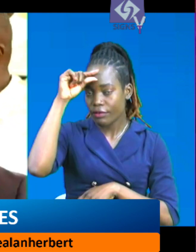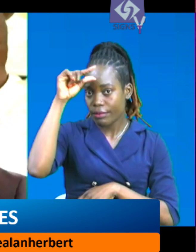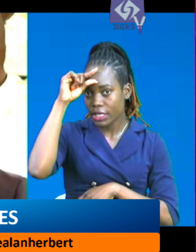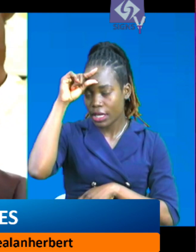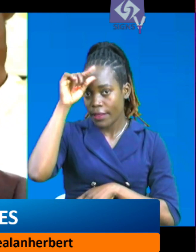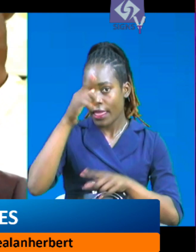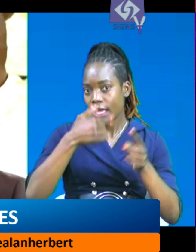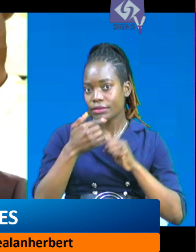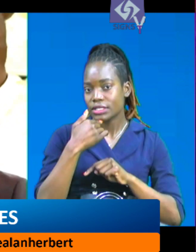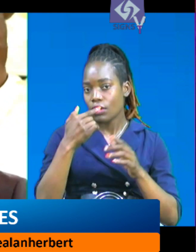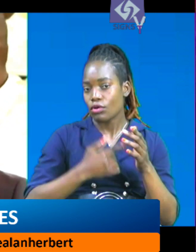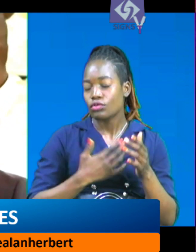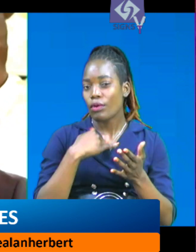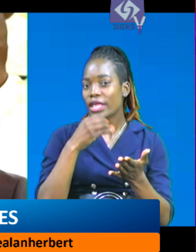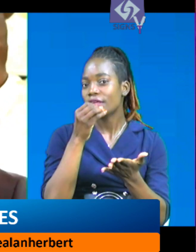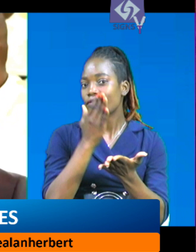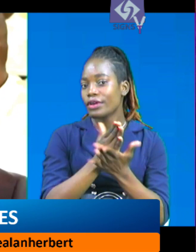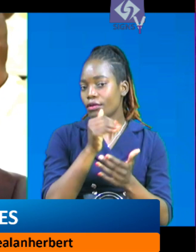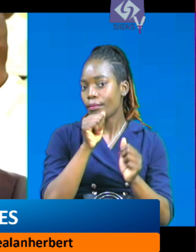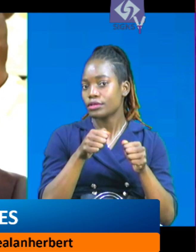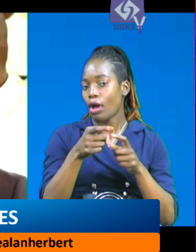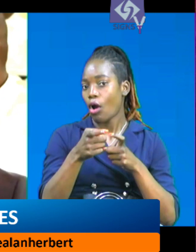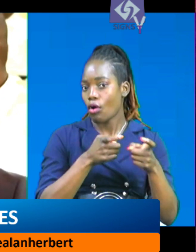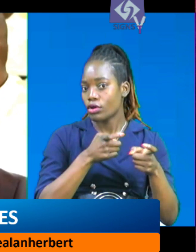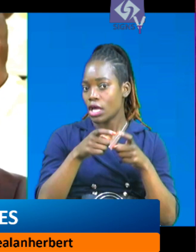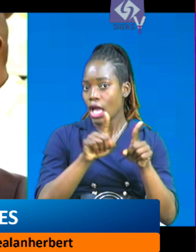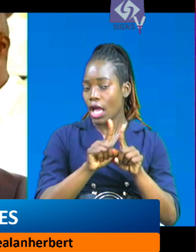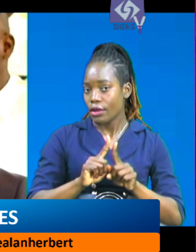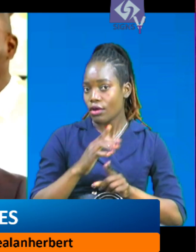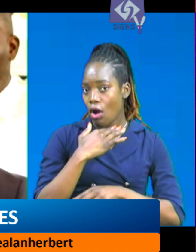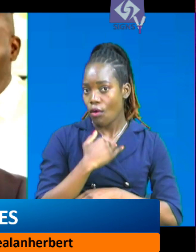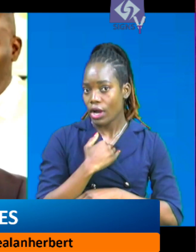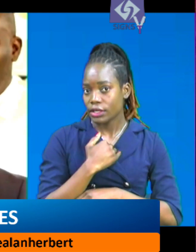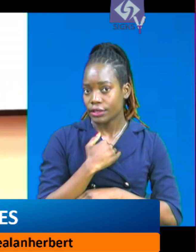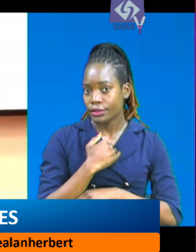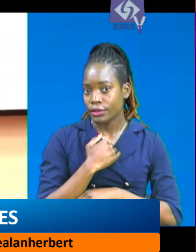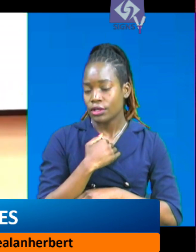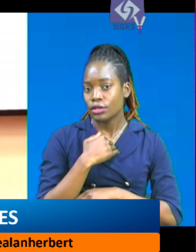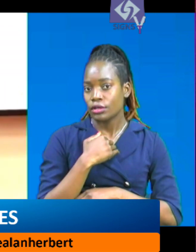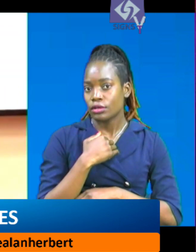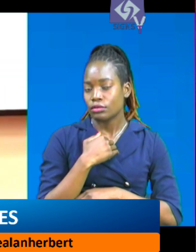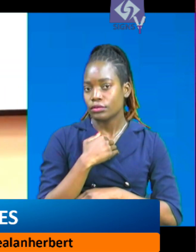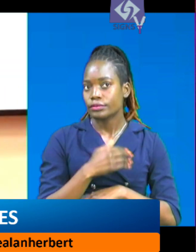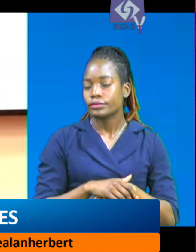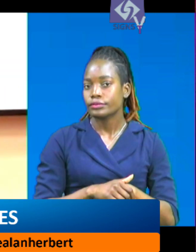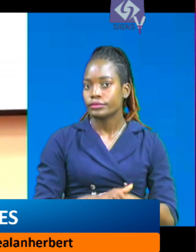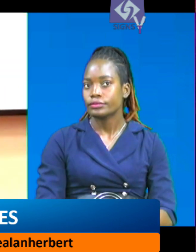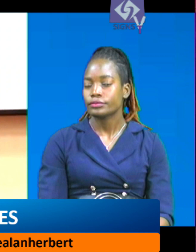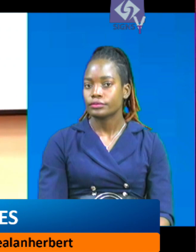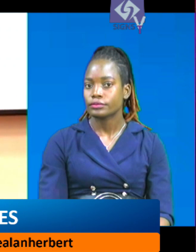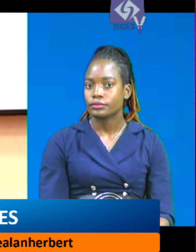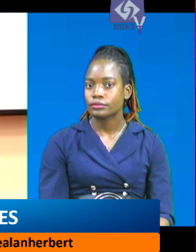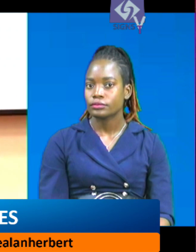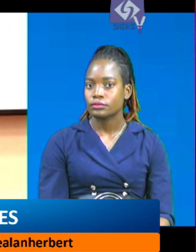state that, we want the facts so that we take control. And we also want to take the measures that are required. Could you